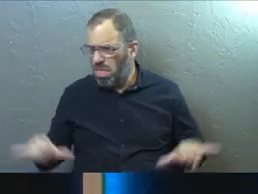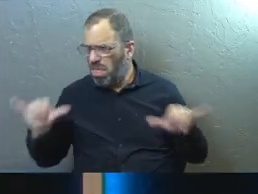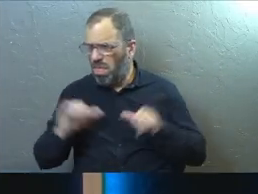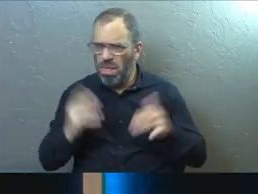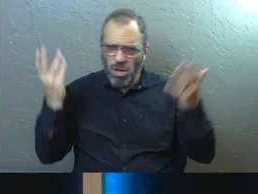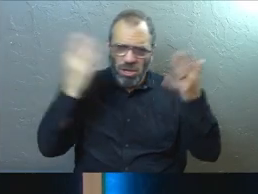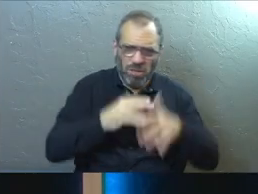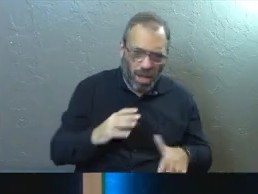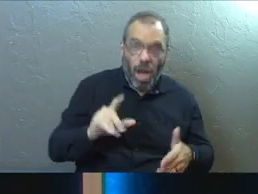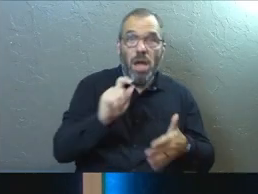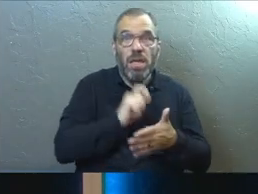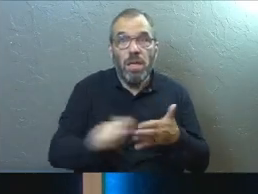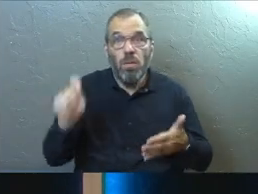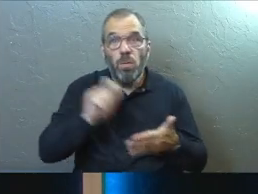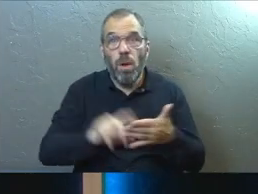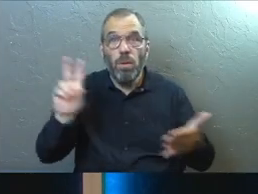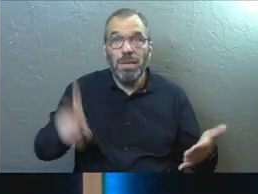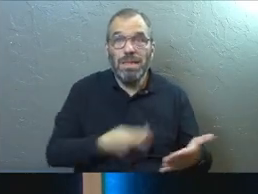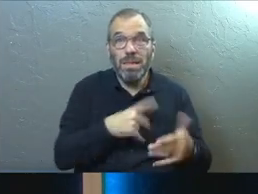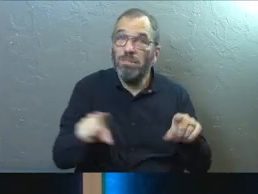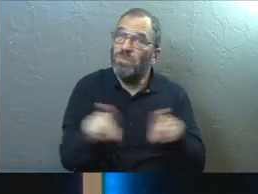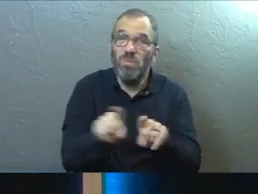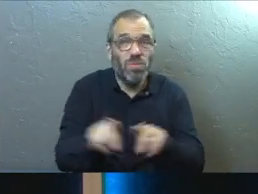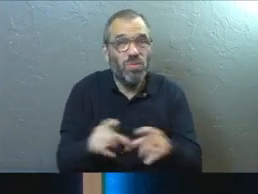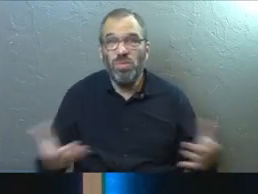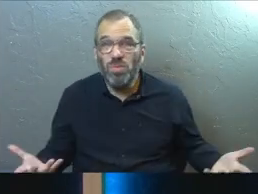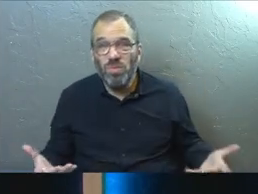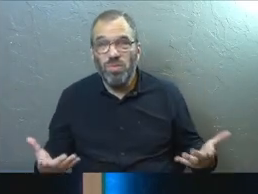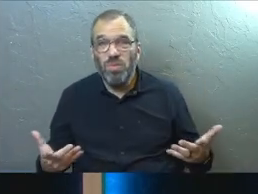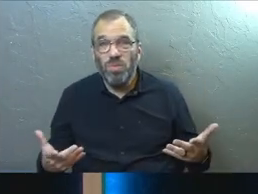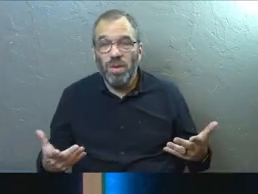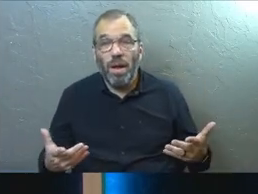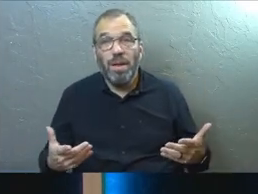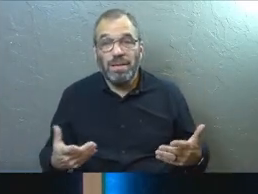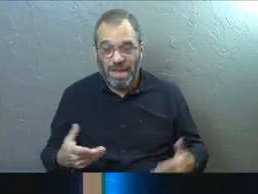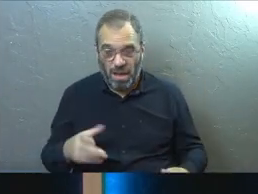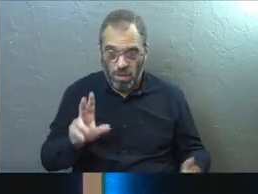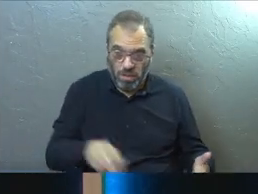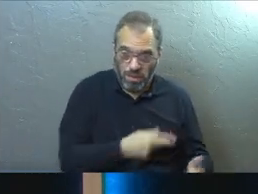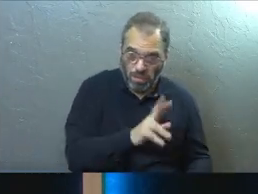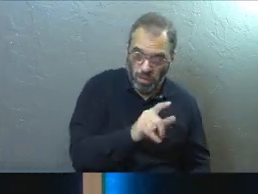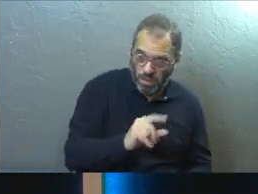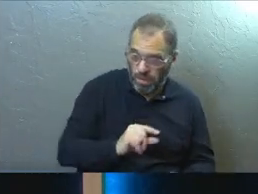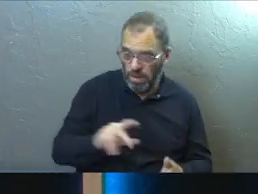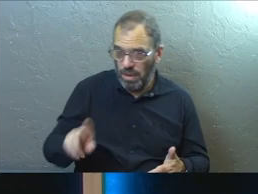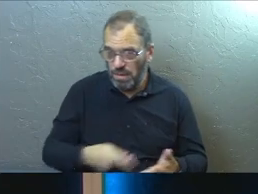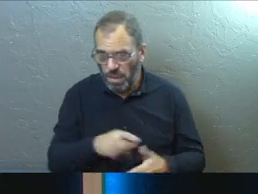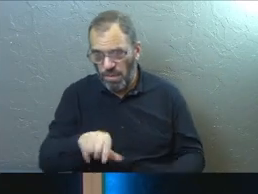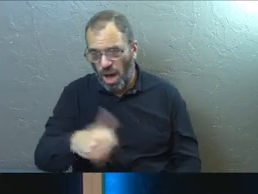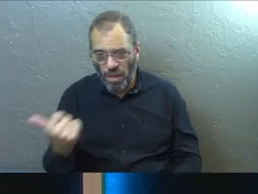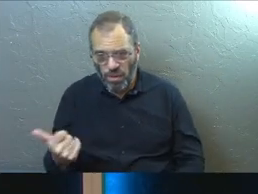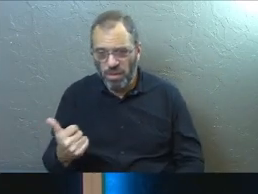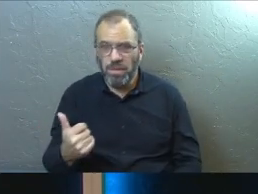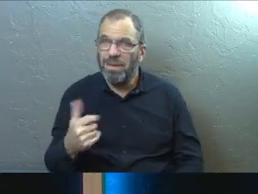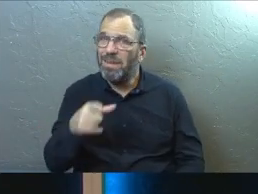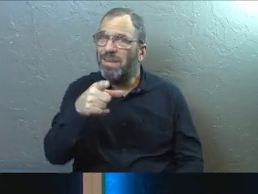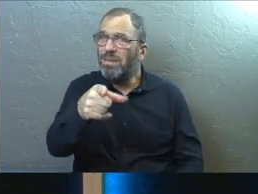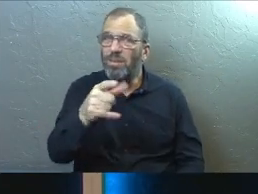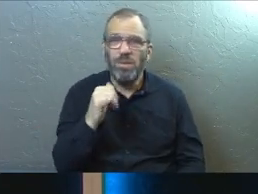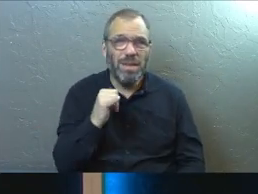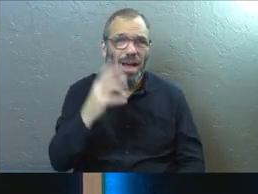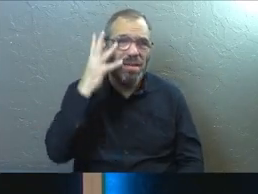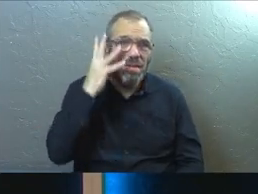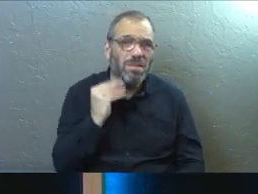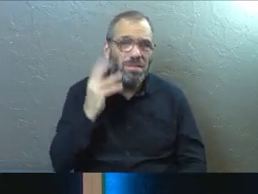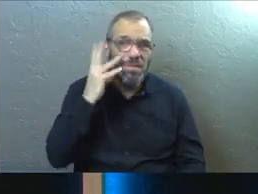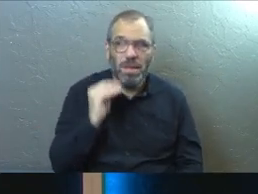no way out. He wrote all of those Psalms too. And that both of those things exist within us. That